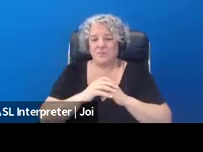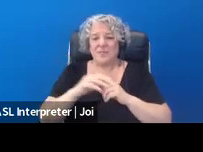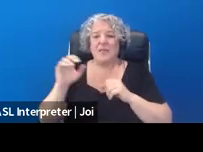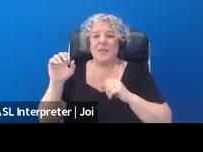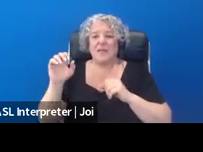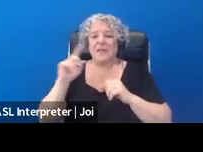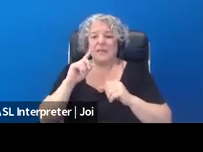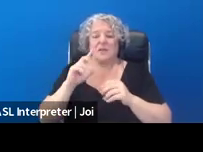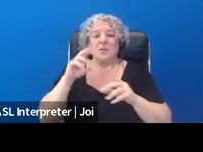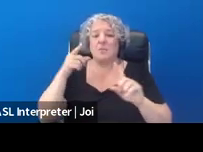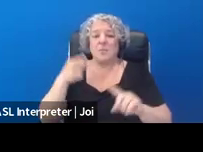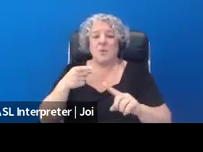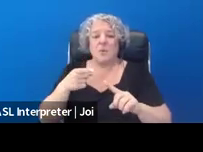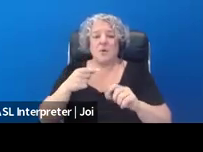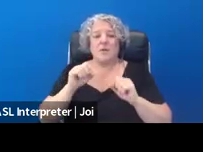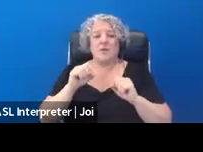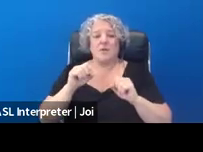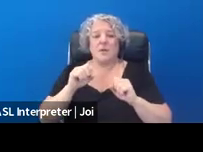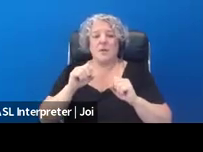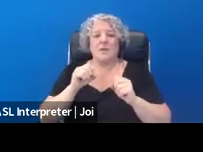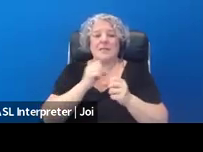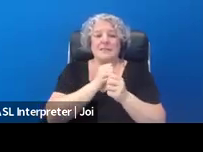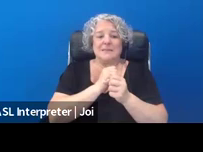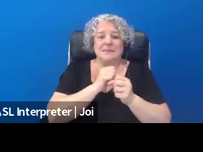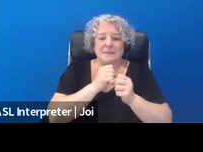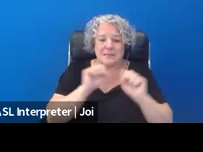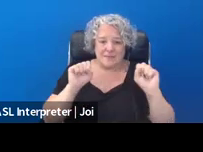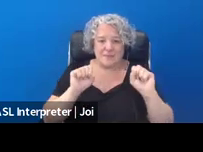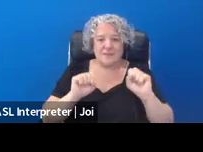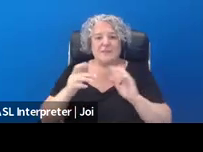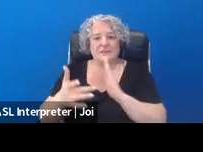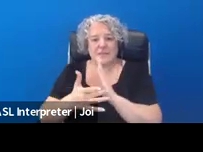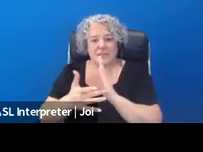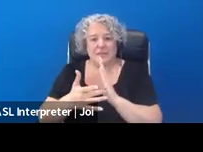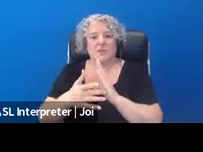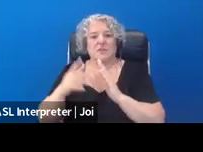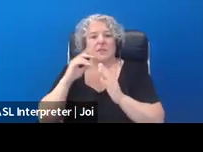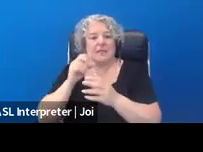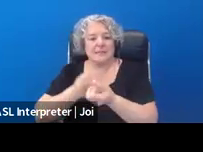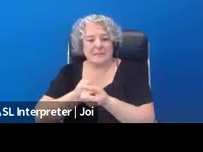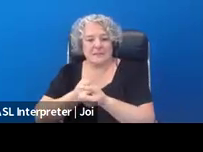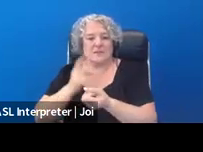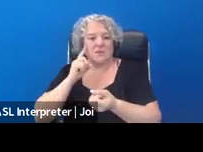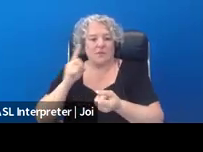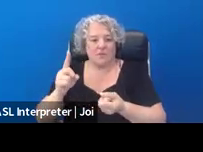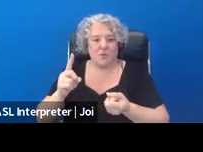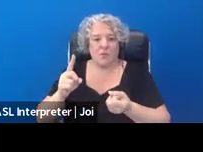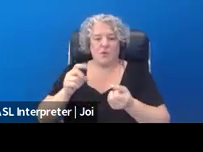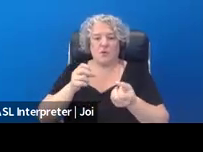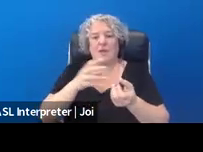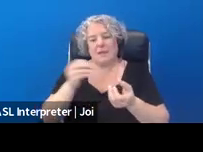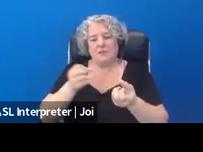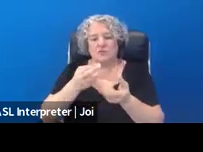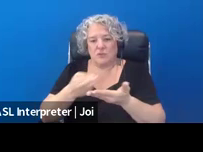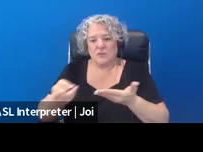for safety, training, technical assistance, resources, and support. STARS strengthens